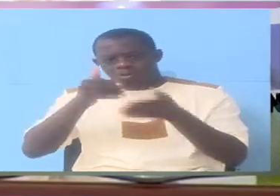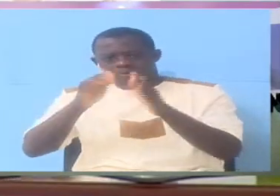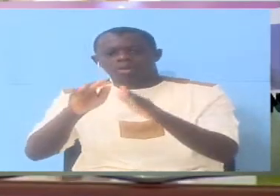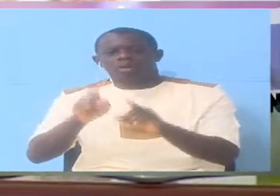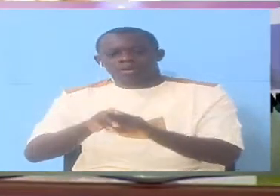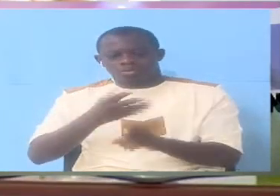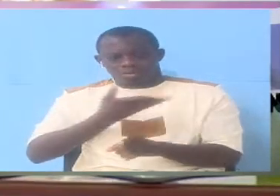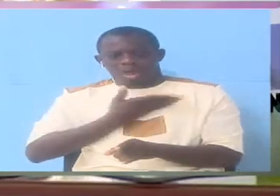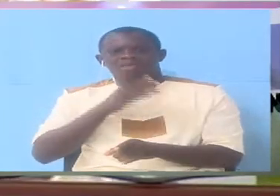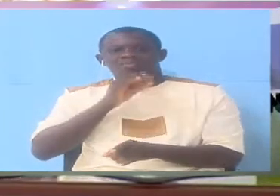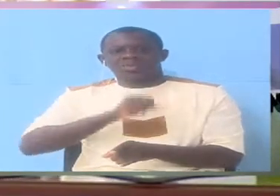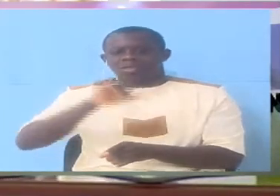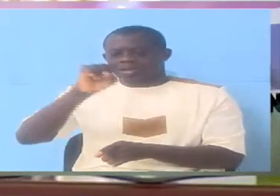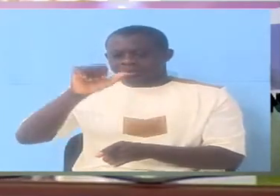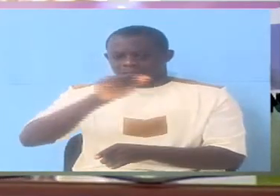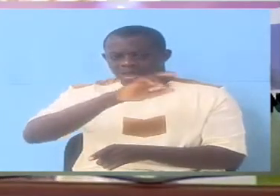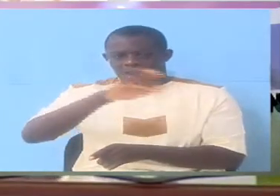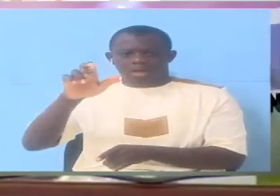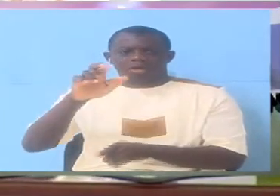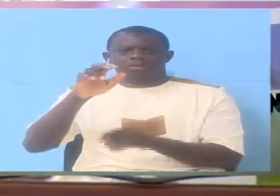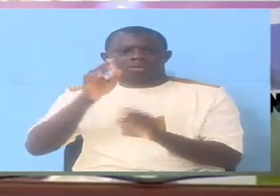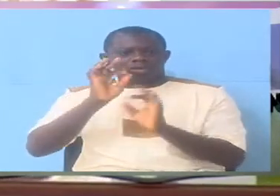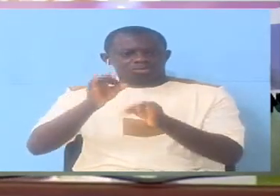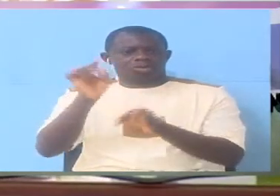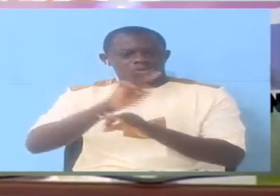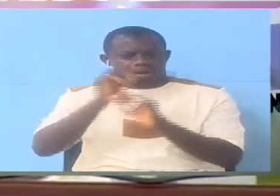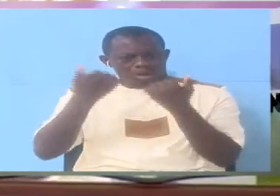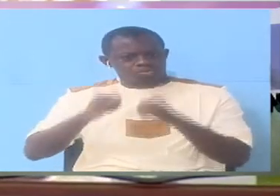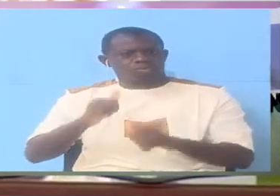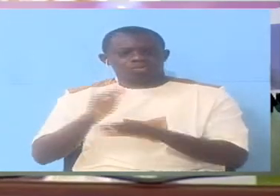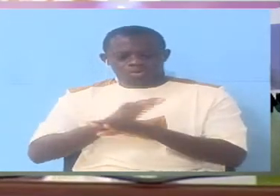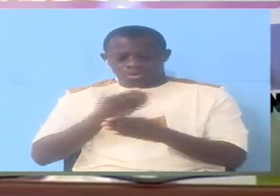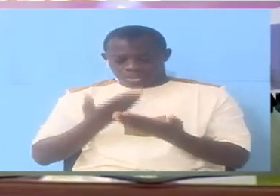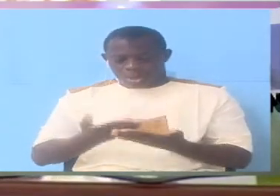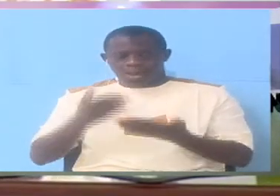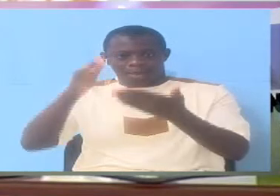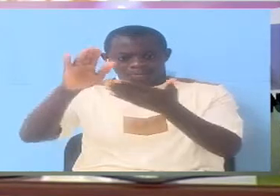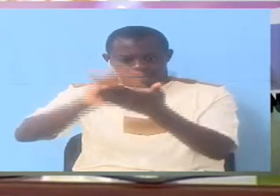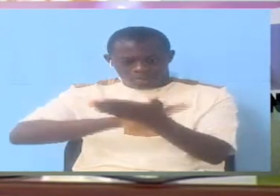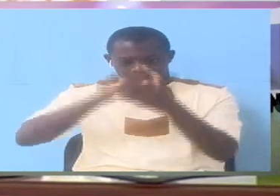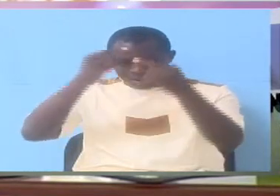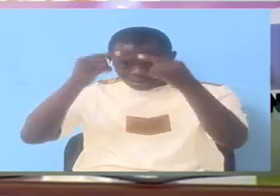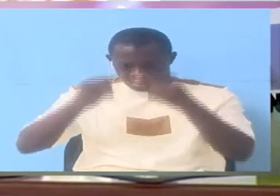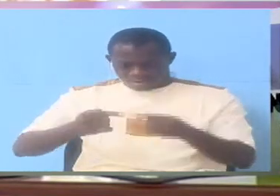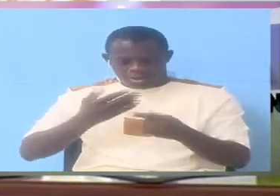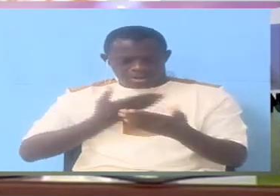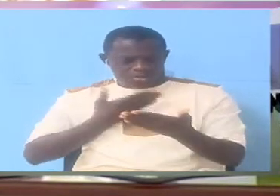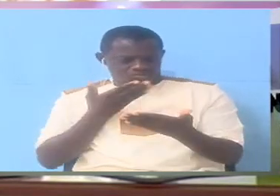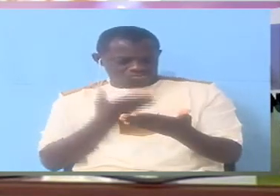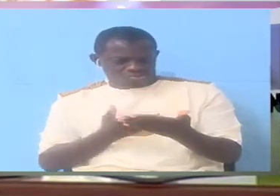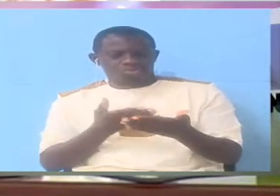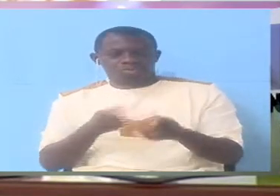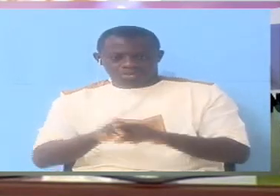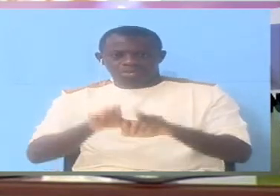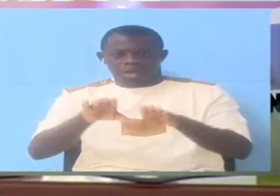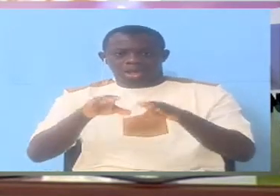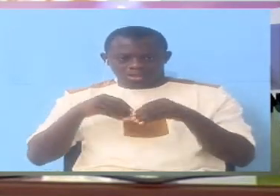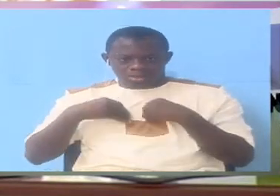record. I have his statement here. I would ask that the statement be admitted in lieu of